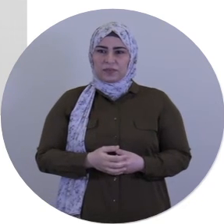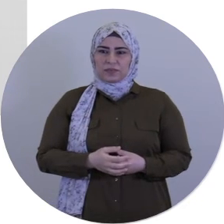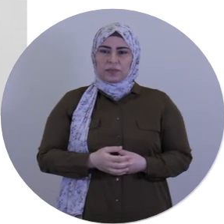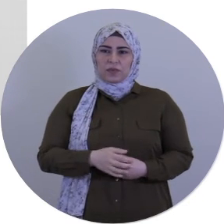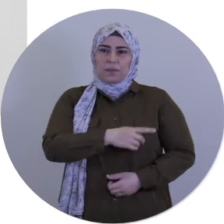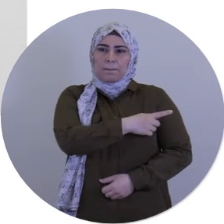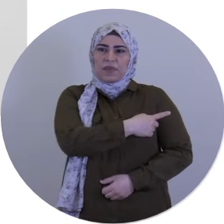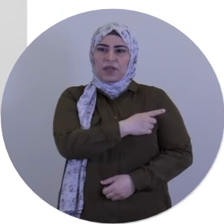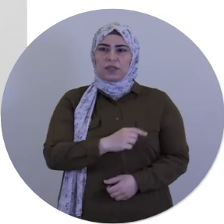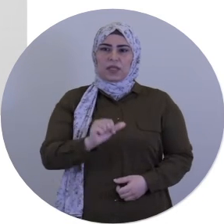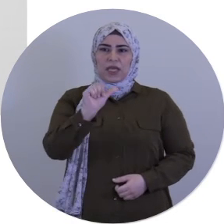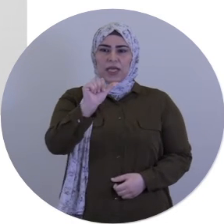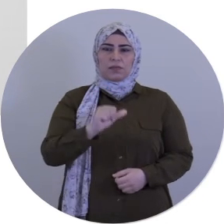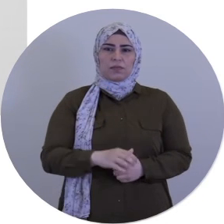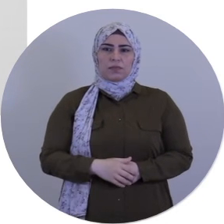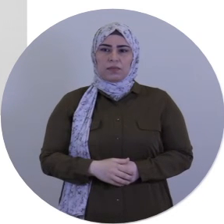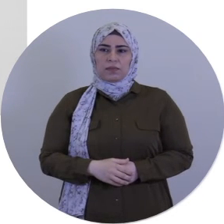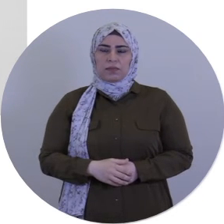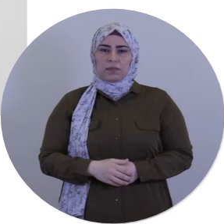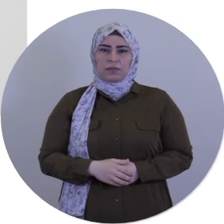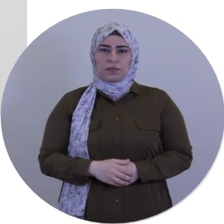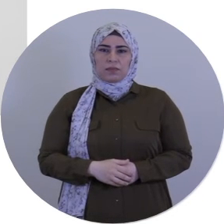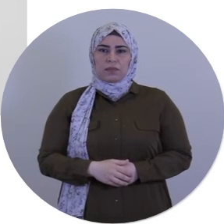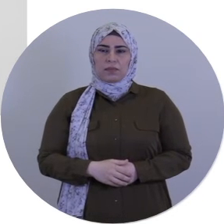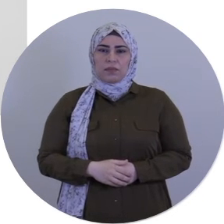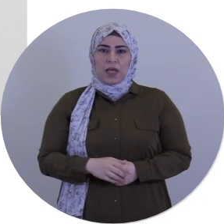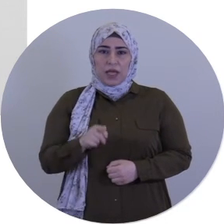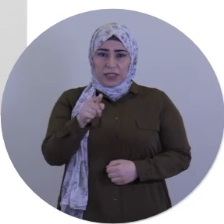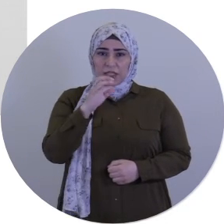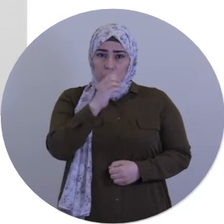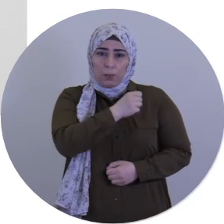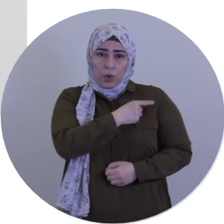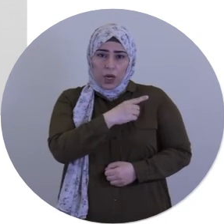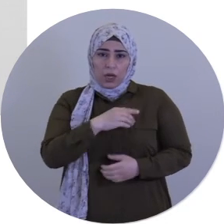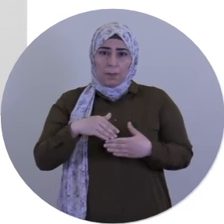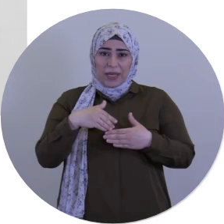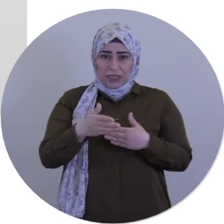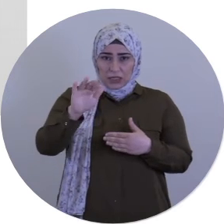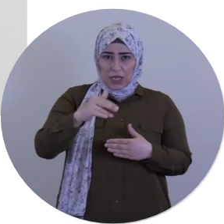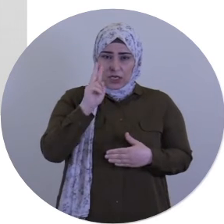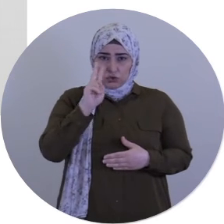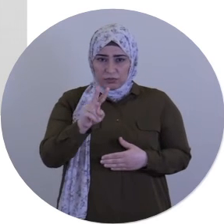you, so you have to come up with one. Pause the video and then come back to check your answers.